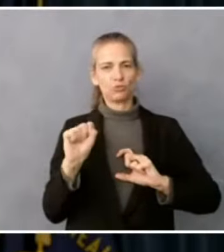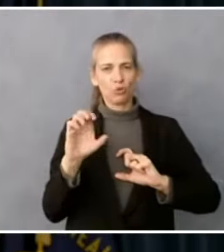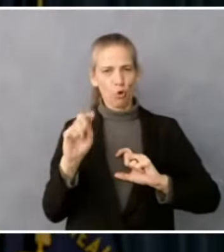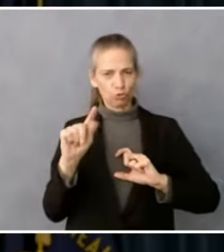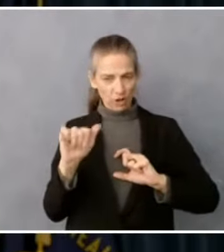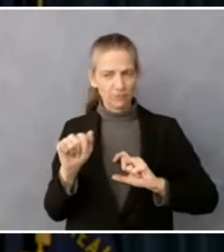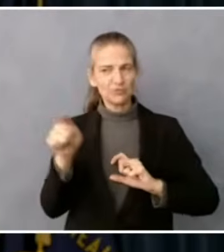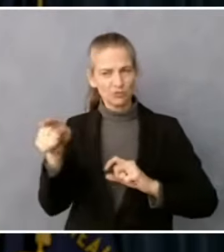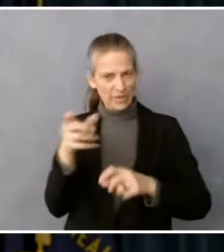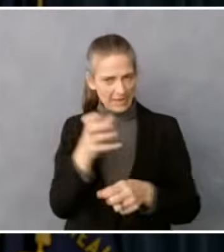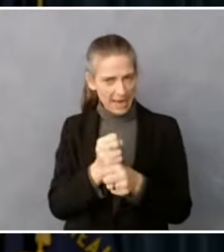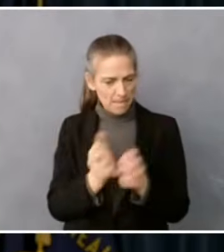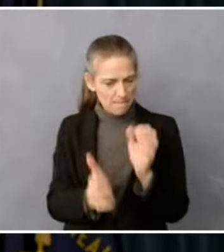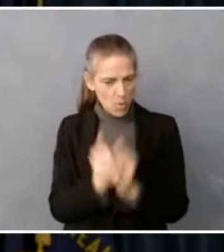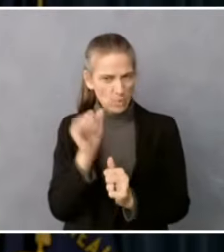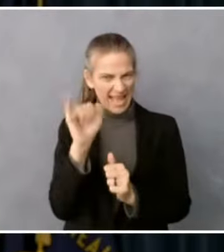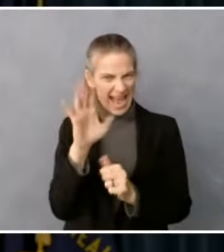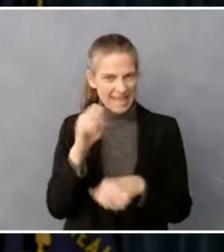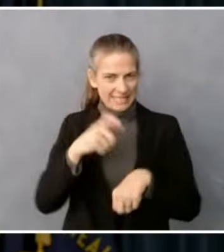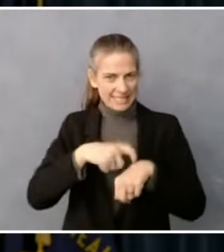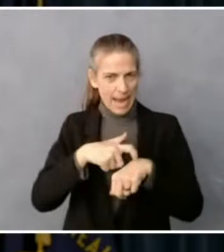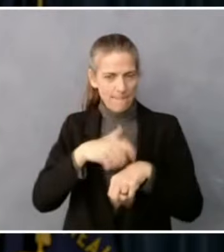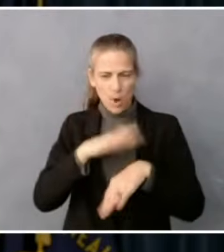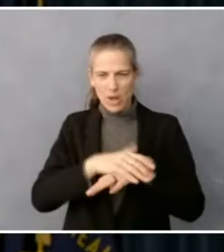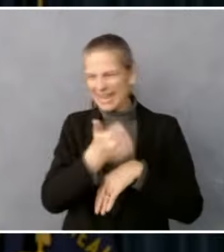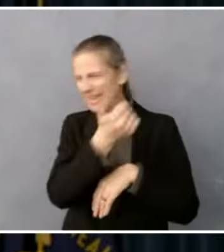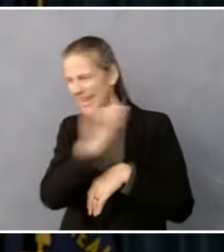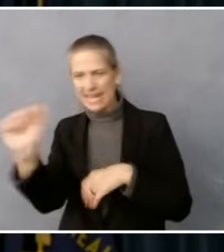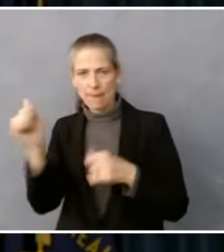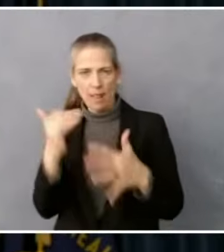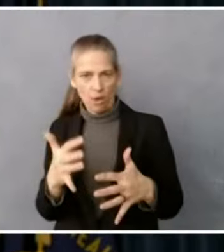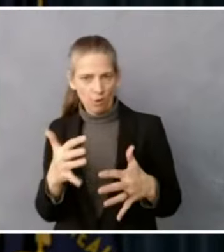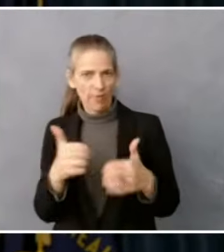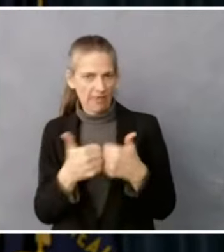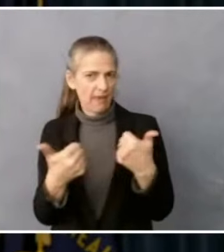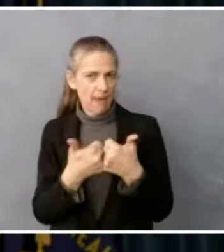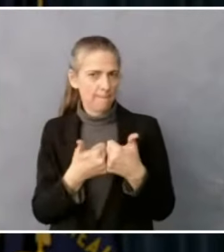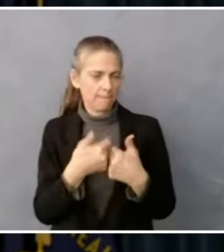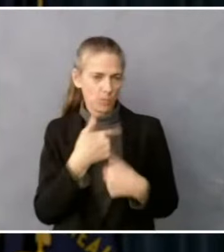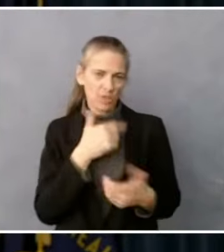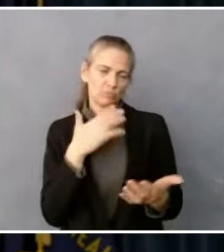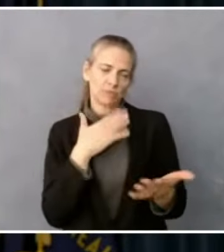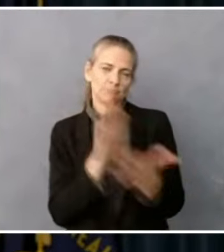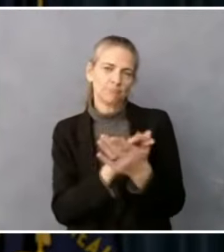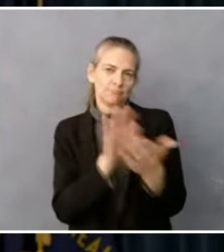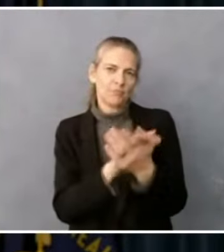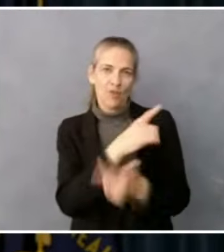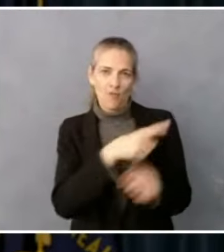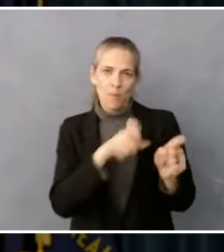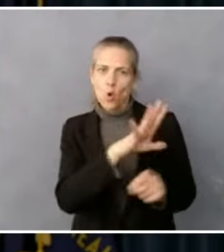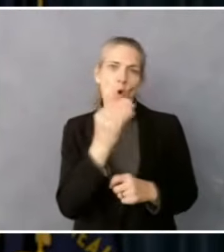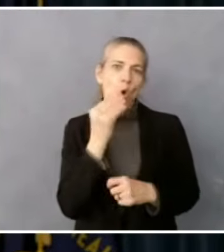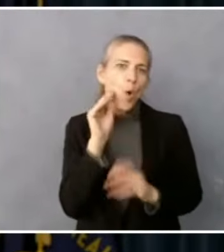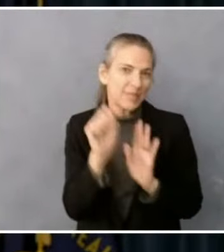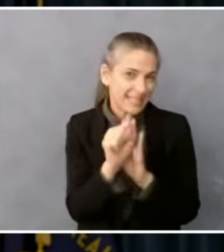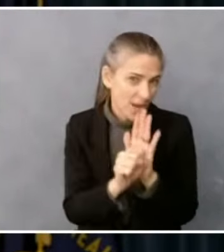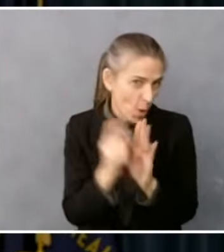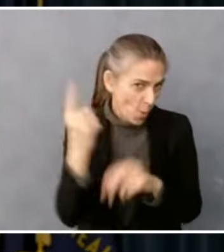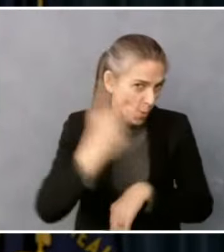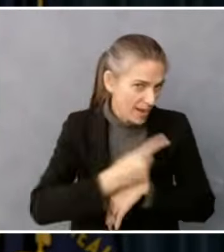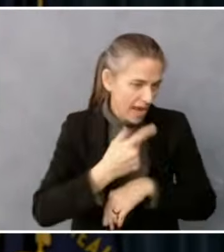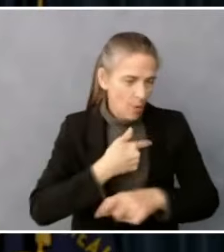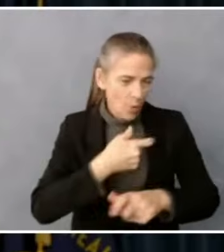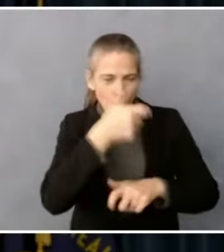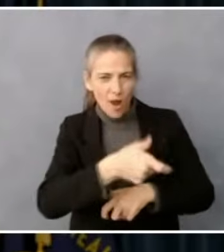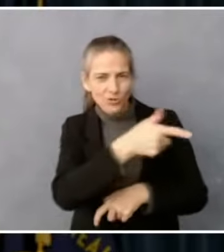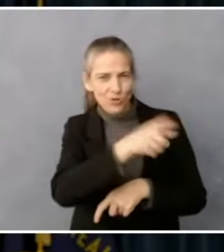most ice time of any player in the game. We're cheering China on from her home state one day. I want to watch her play in the Winter